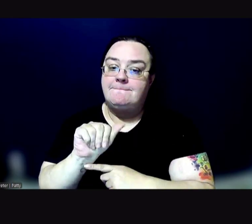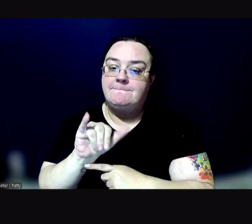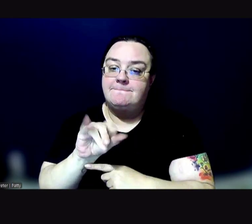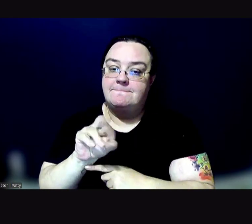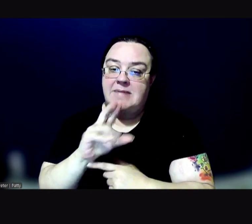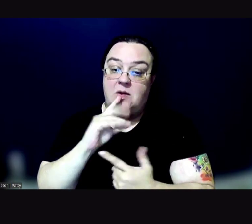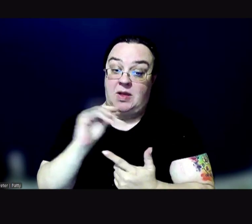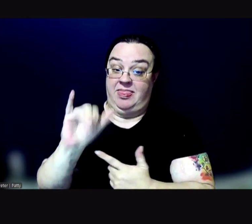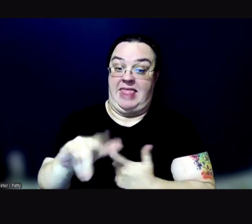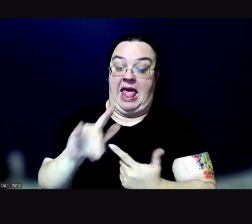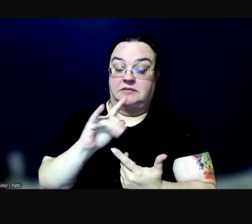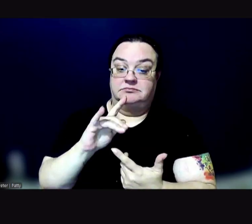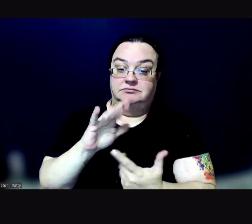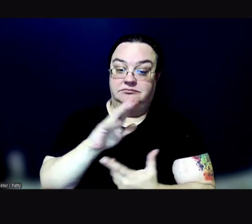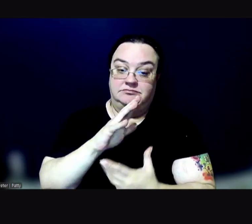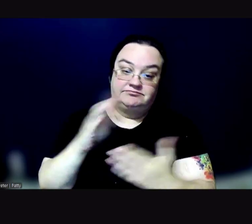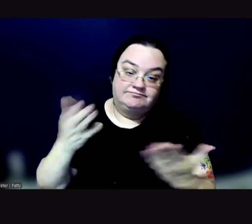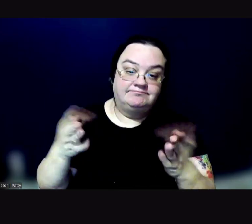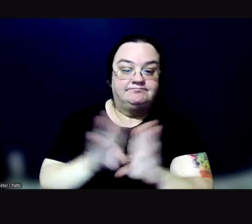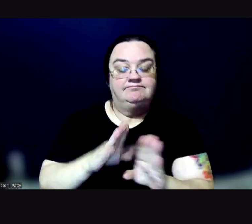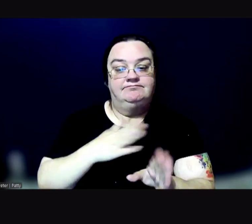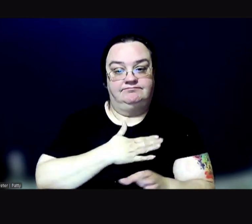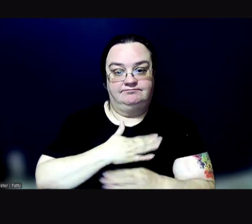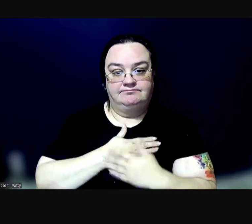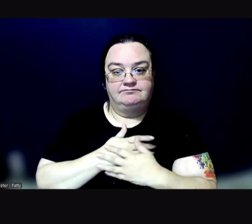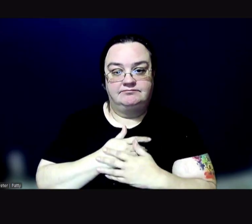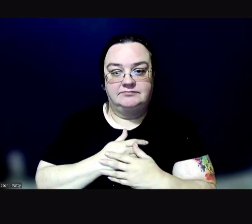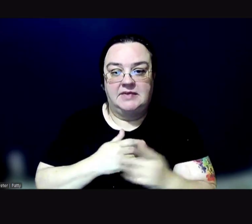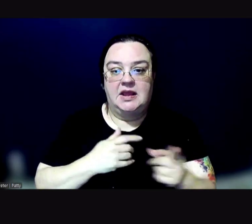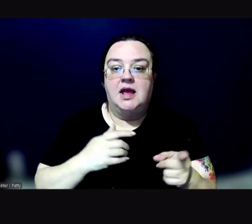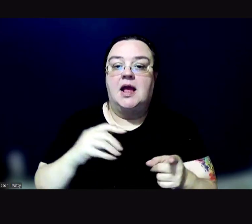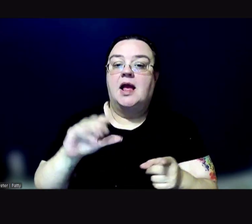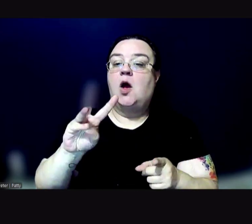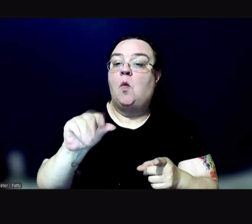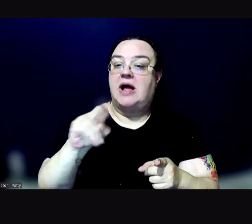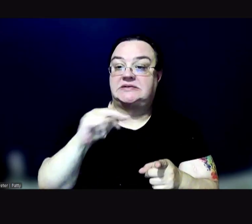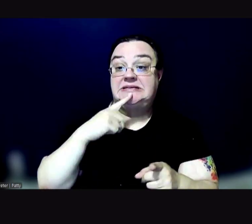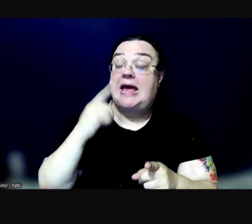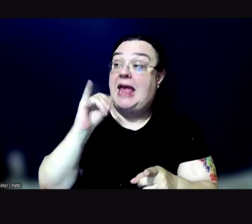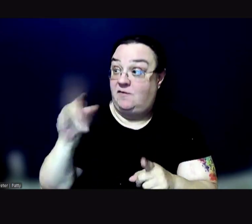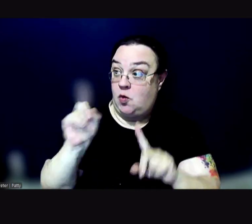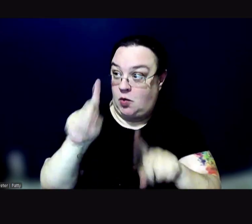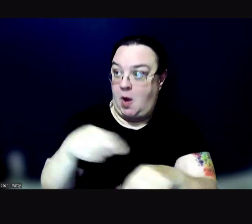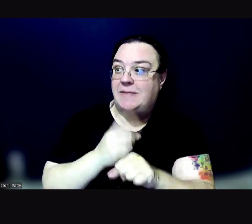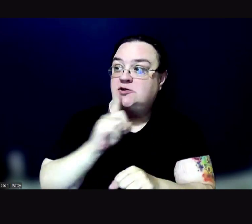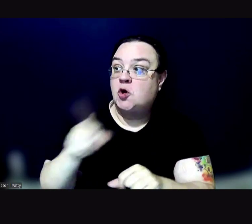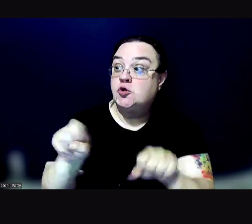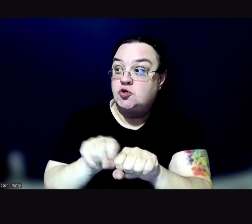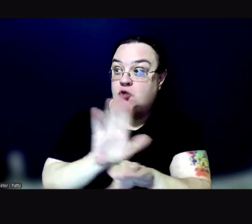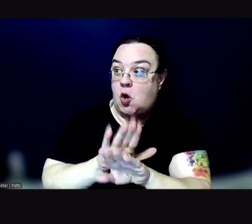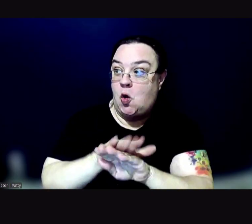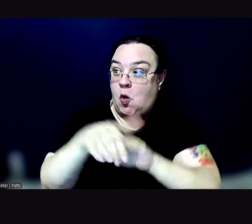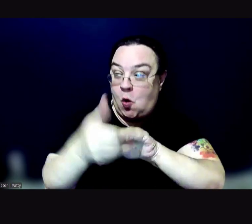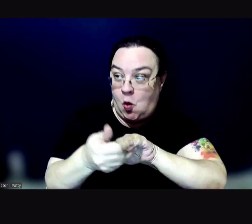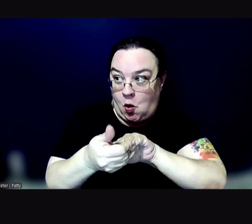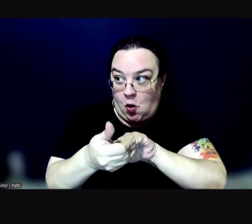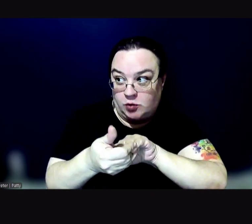my yes. Wear closed-toed shoes. Flip-flops. Okay.